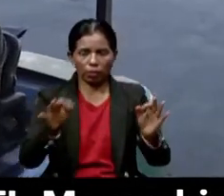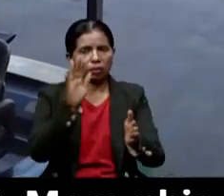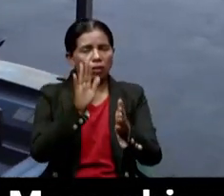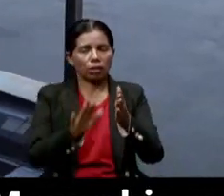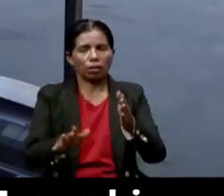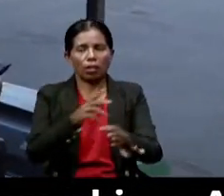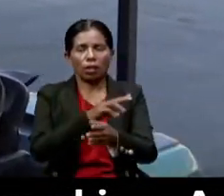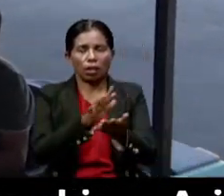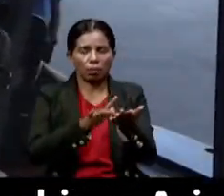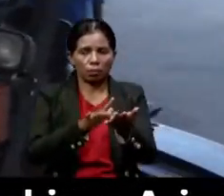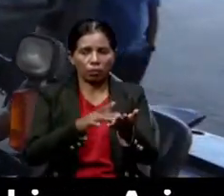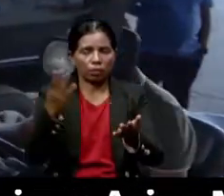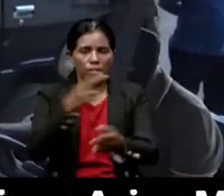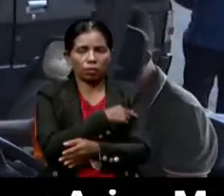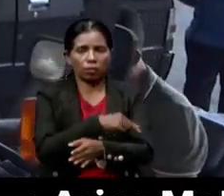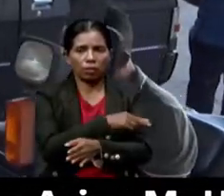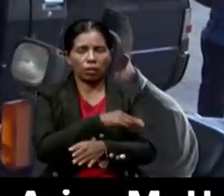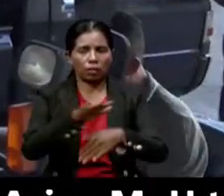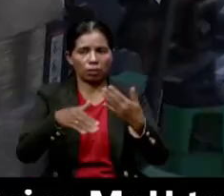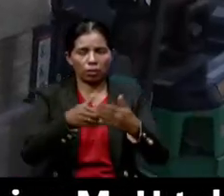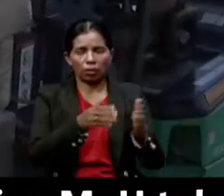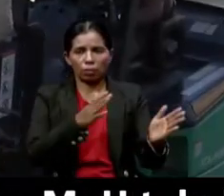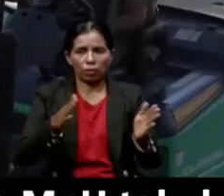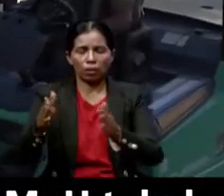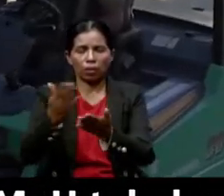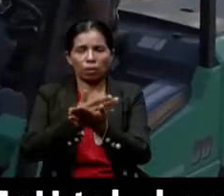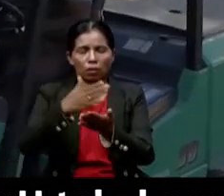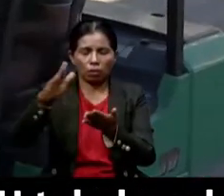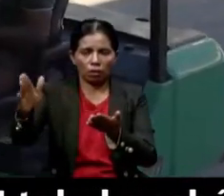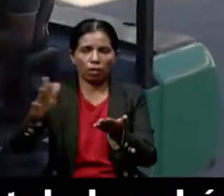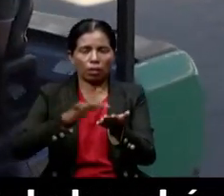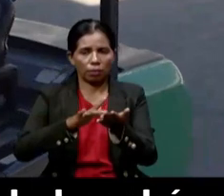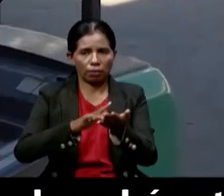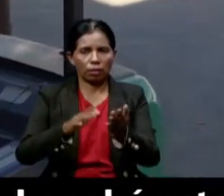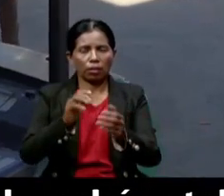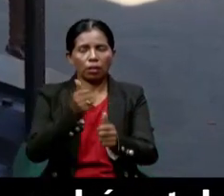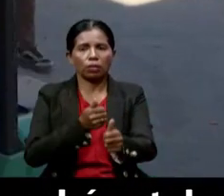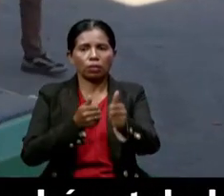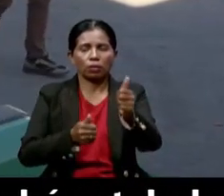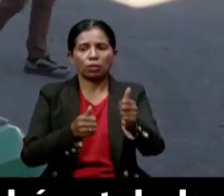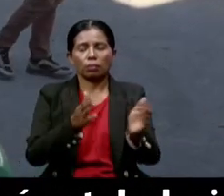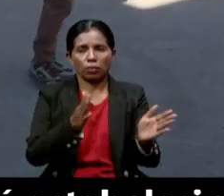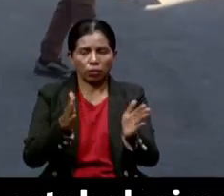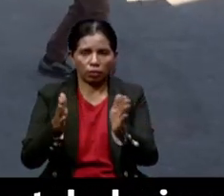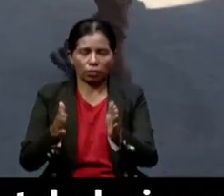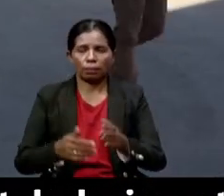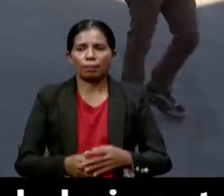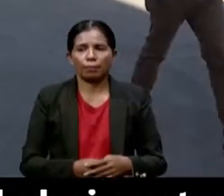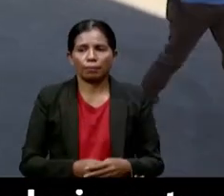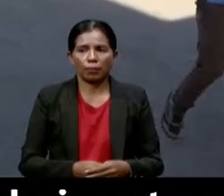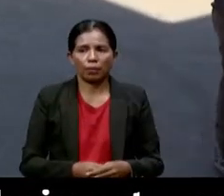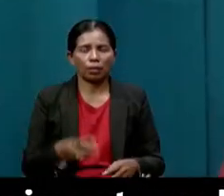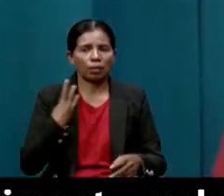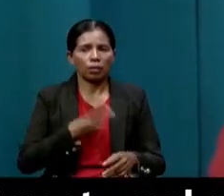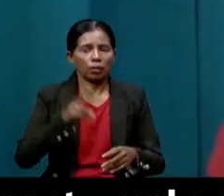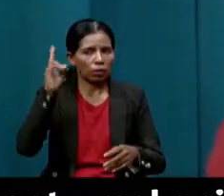out aimoruk ia fasilidade saude sira tamba prosesu kompra no distribuisaun aimoruk sela tuir prosesu balung nebe hiauna itarona healthy